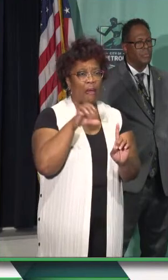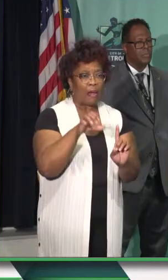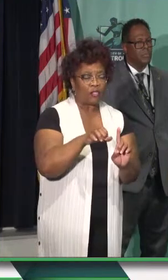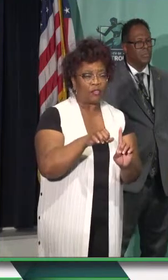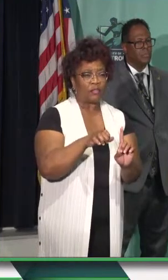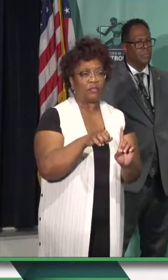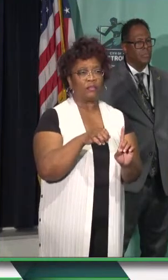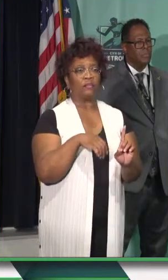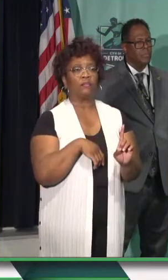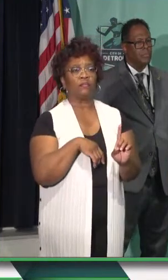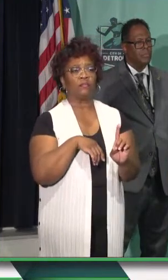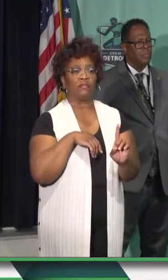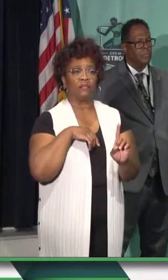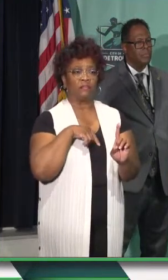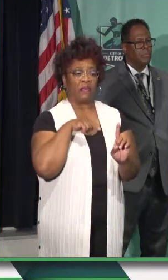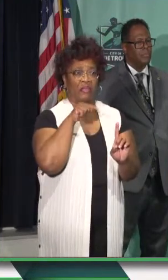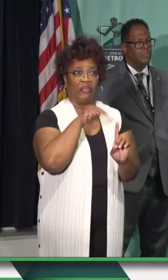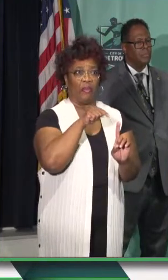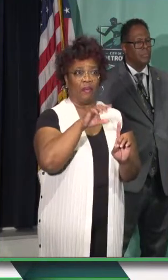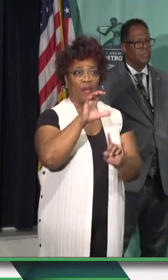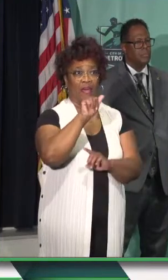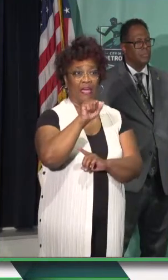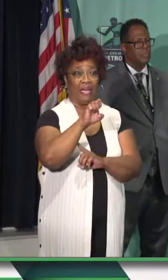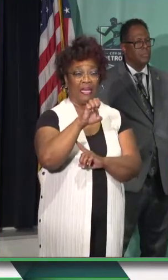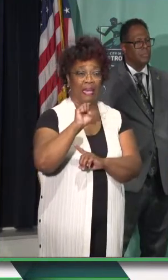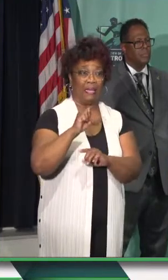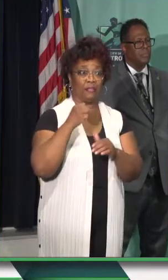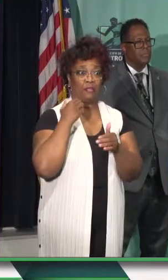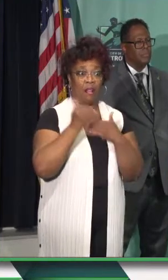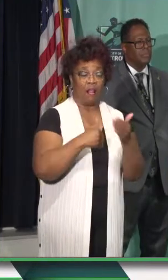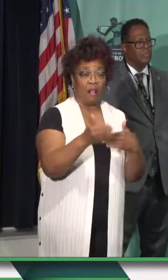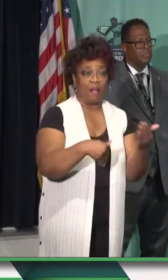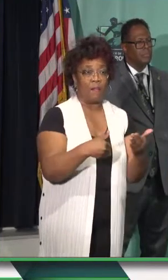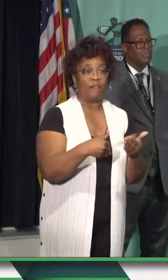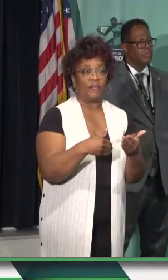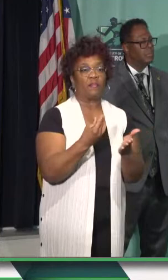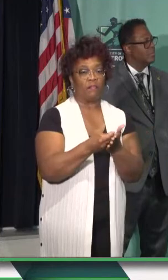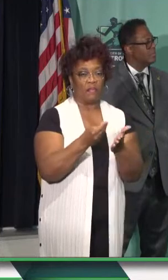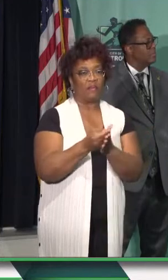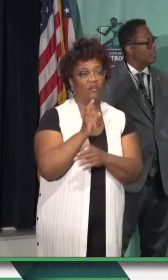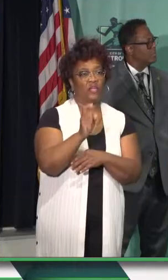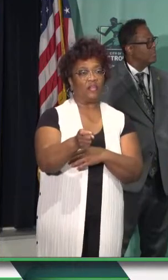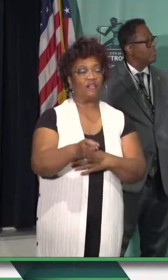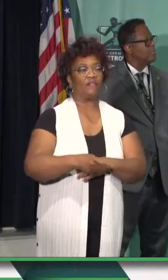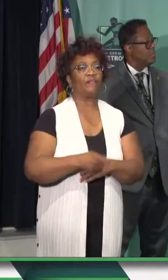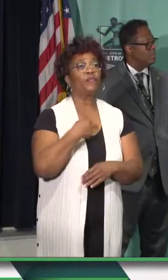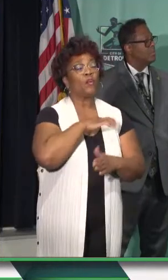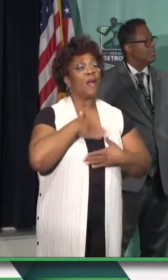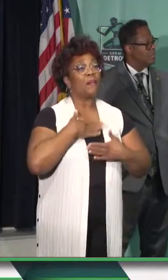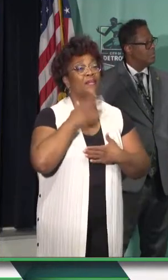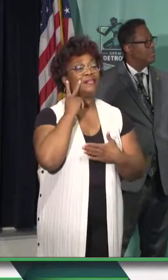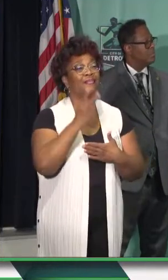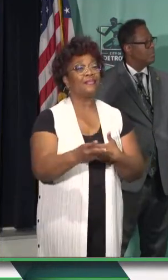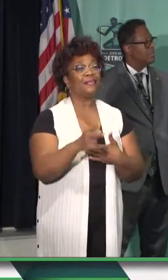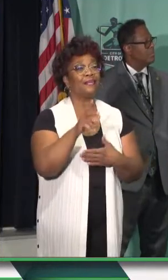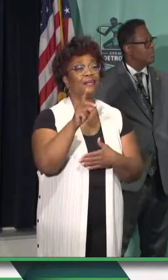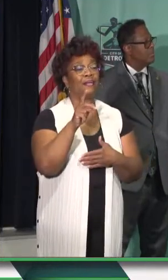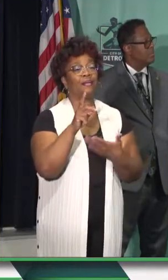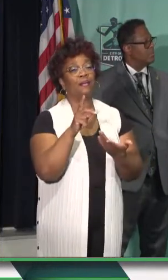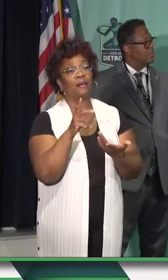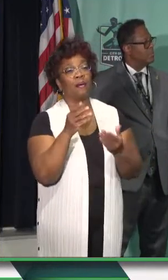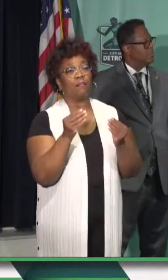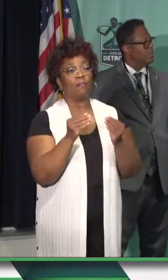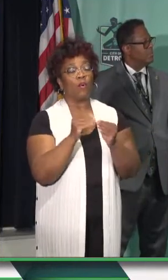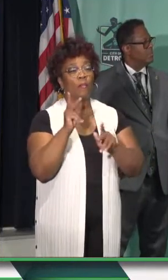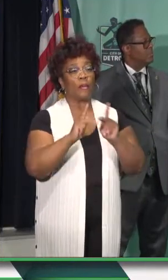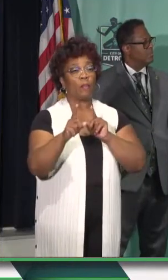forward, you'll receive that reward. So we're happy to see that the number of tips are continuing to go up. But with this new strategy and what